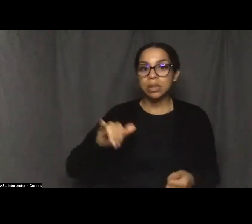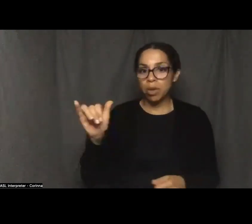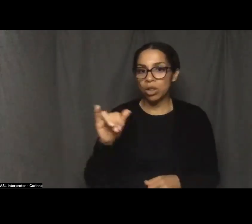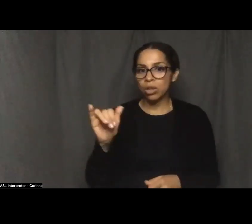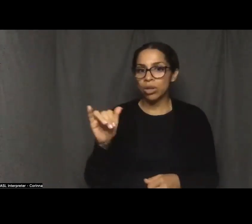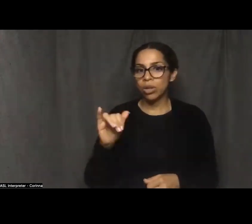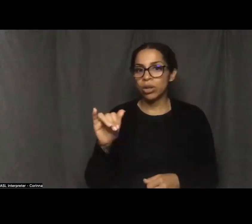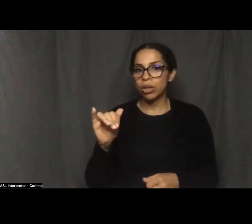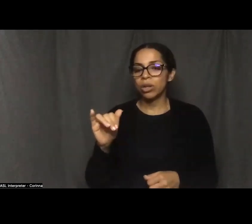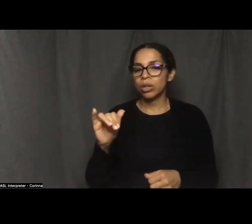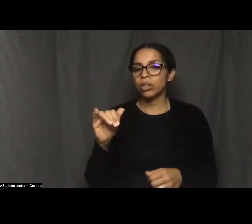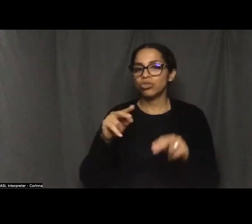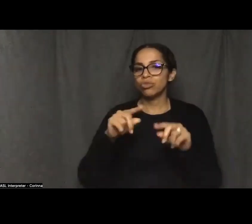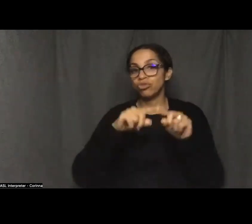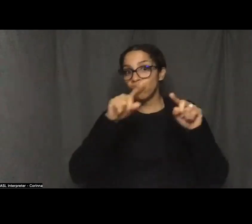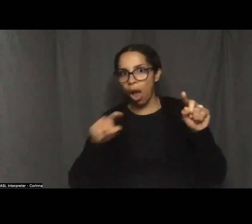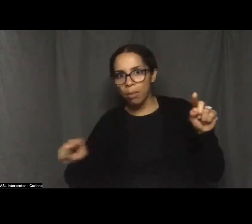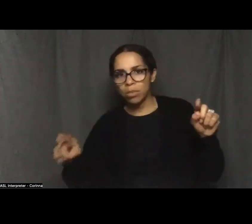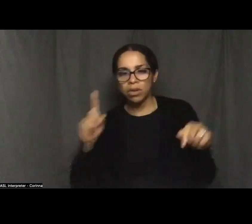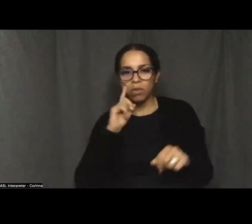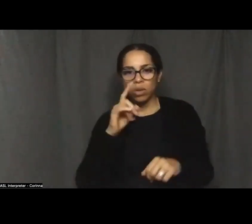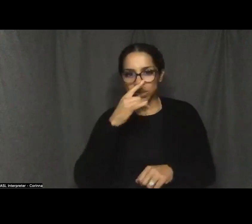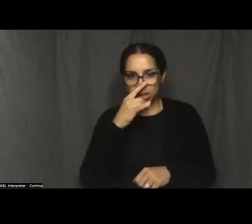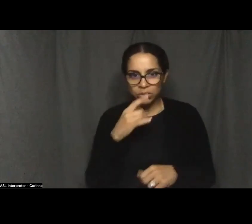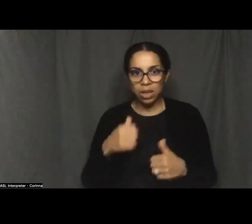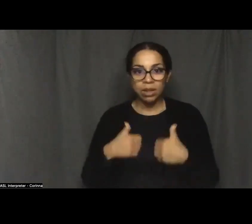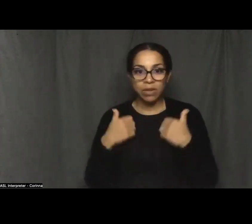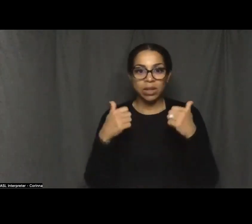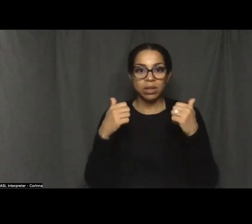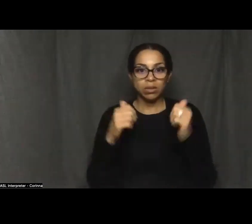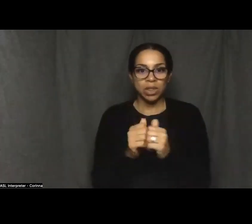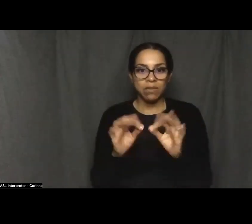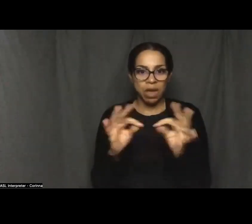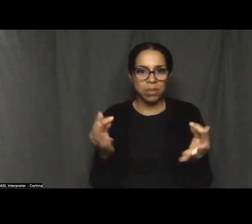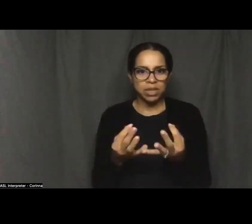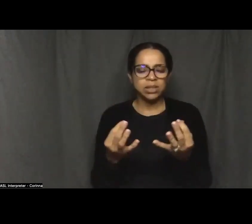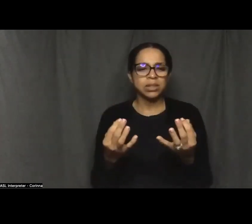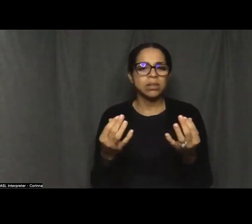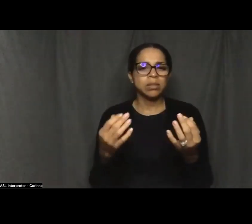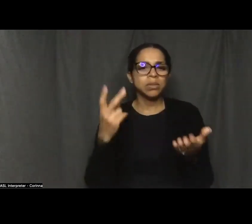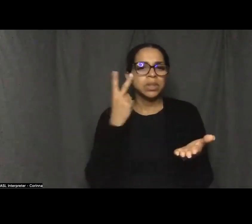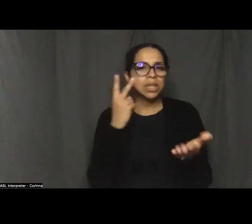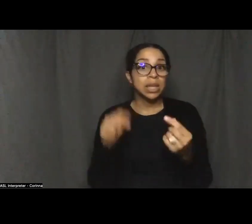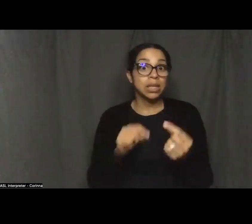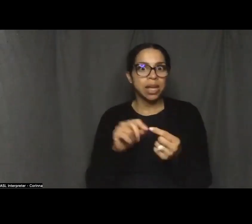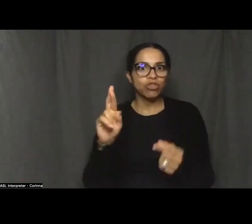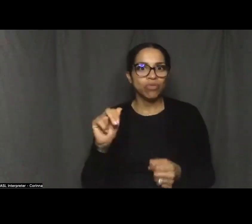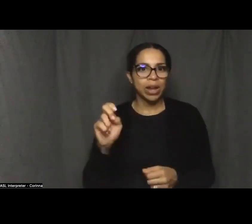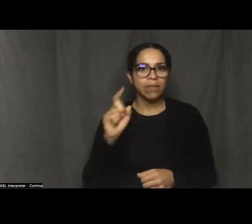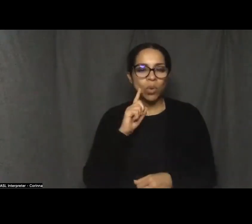families, but we can look into that to see the exact rate of those Hispanic or Latino youths in Colorado.